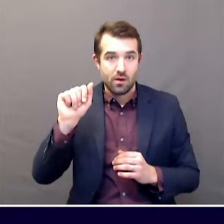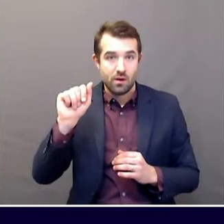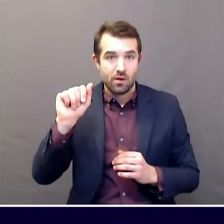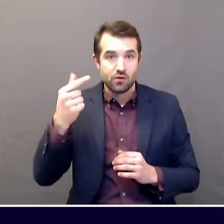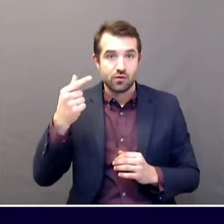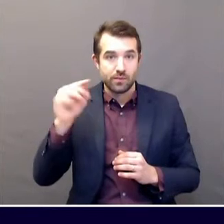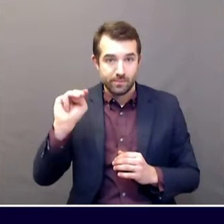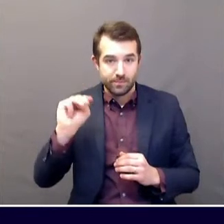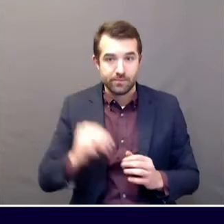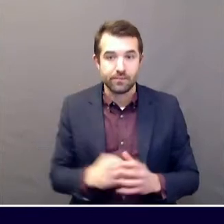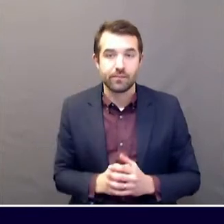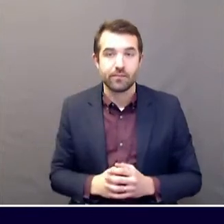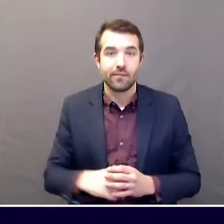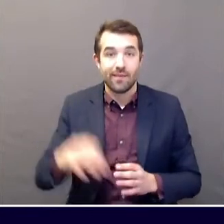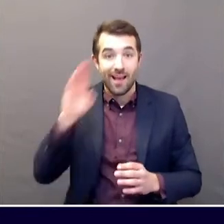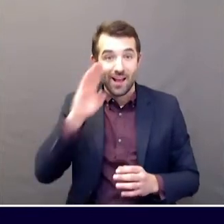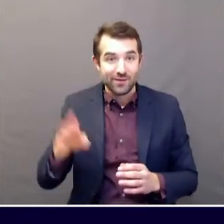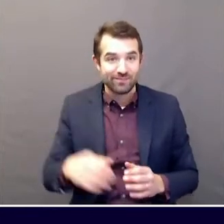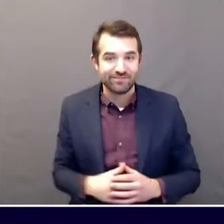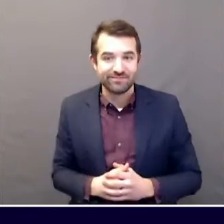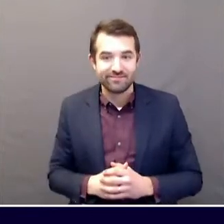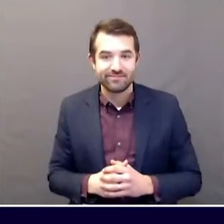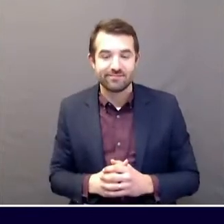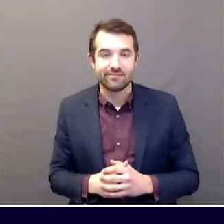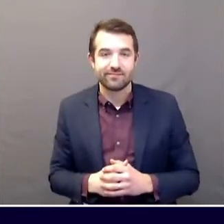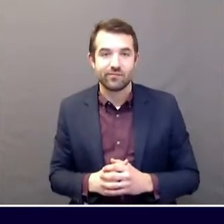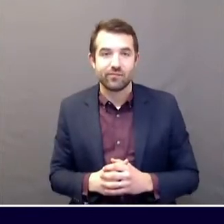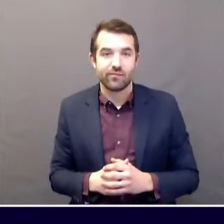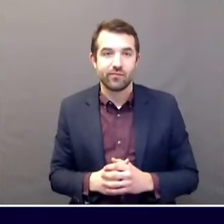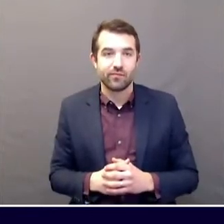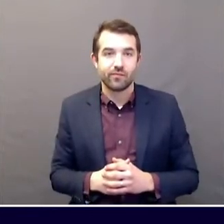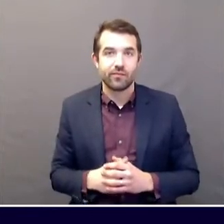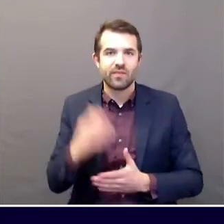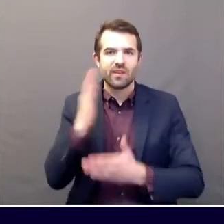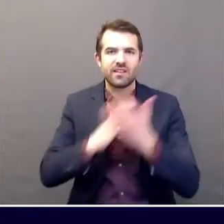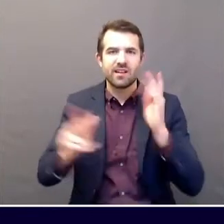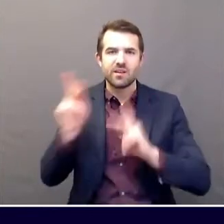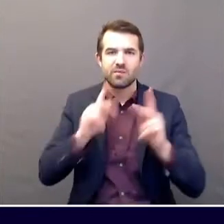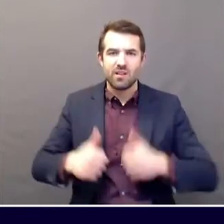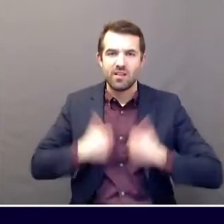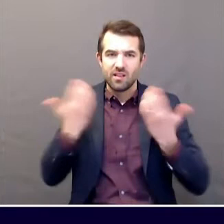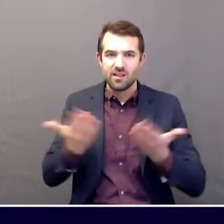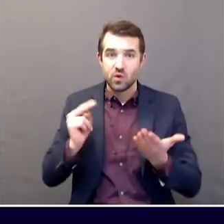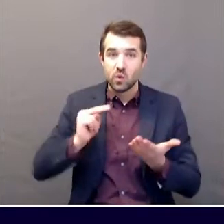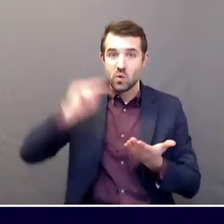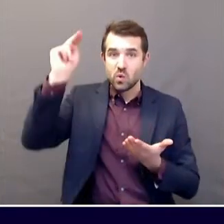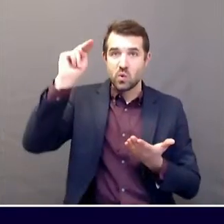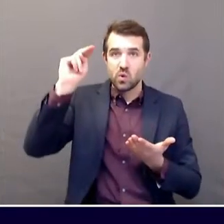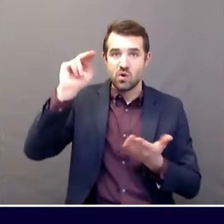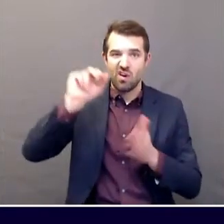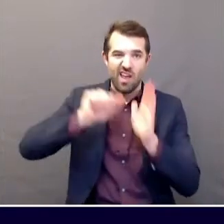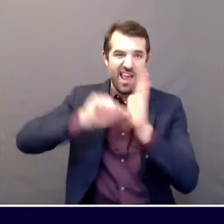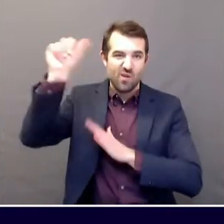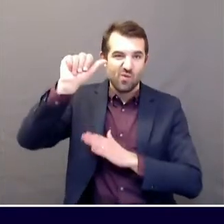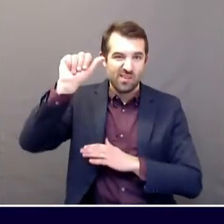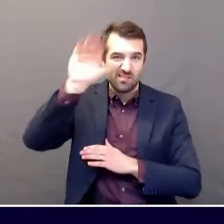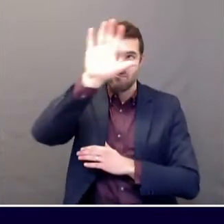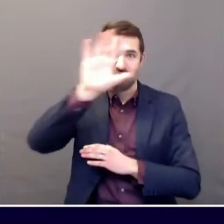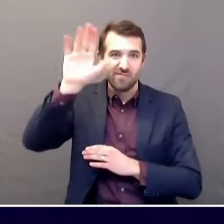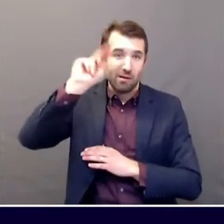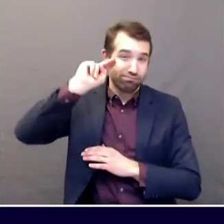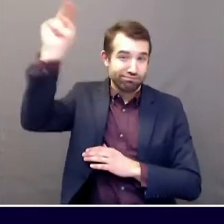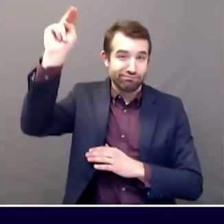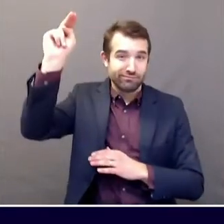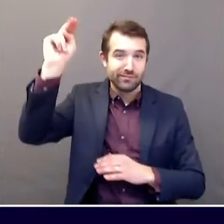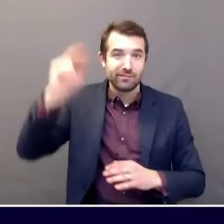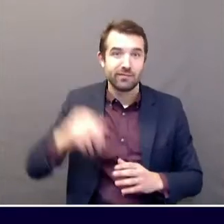Shah. So we're hearing from some residents here in Aroostook County who are concerned they're not going to be able to get vaccinated because